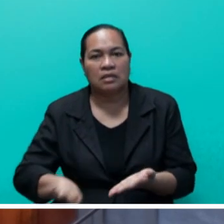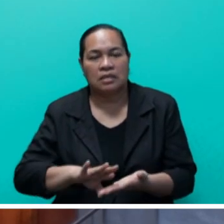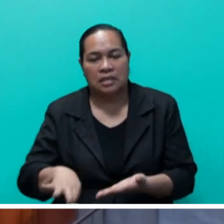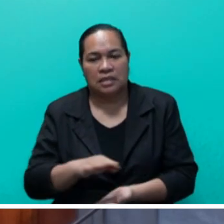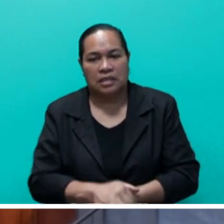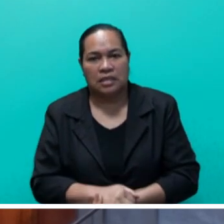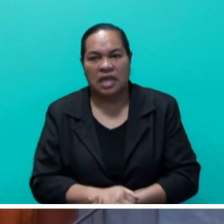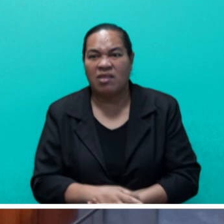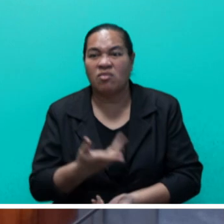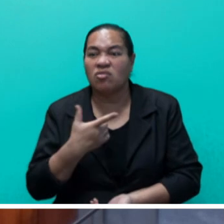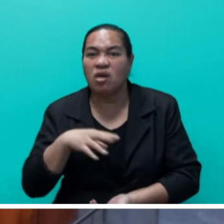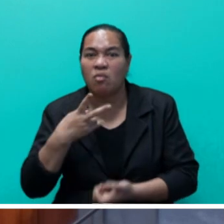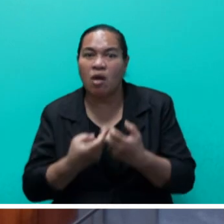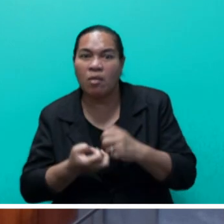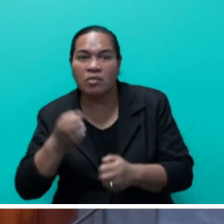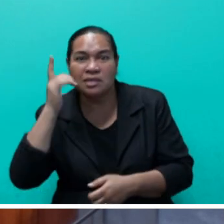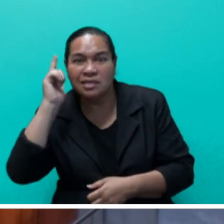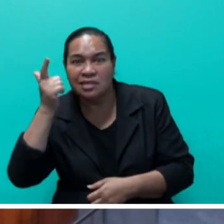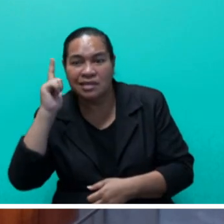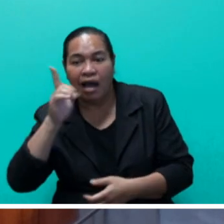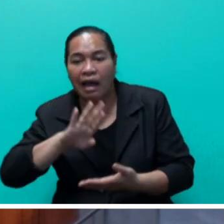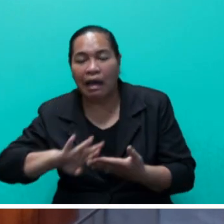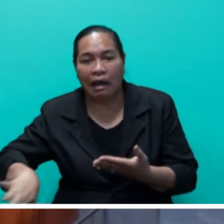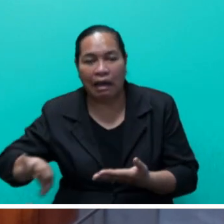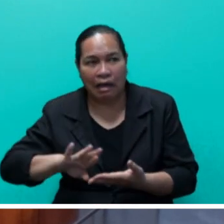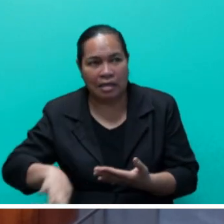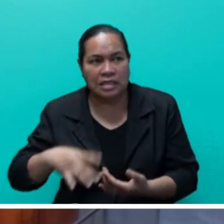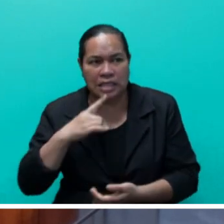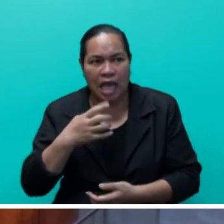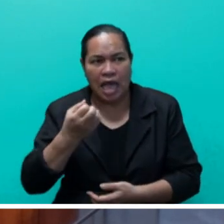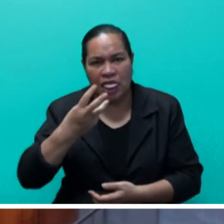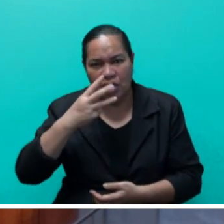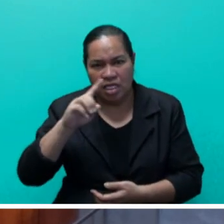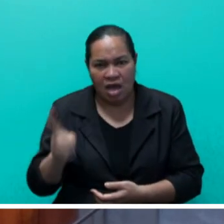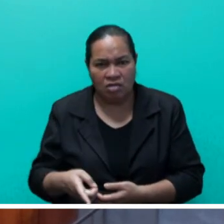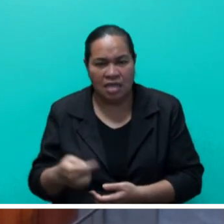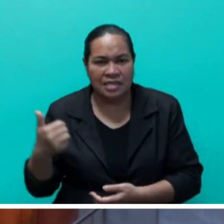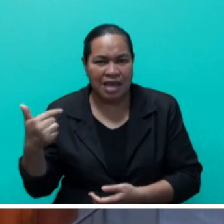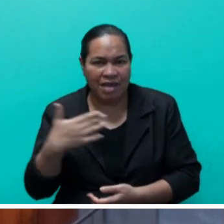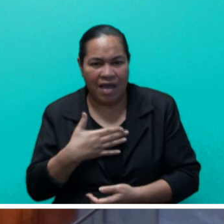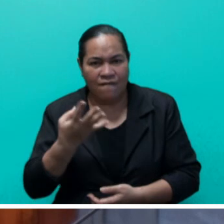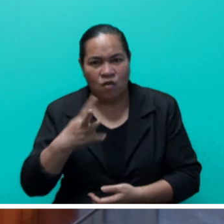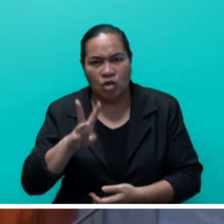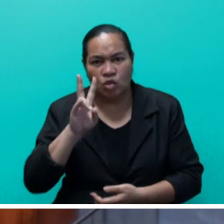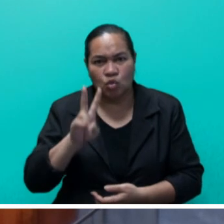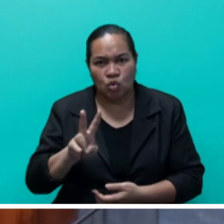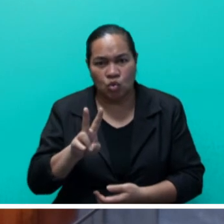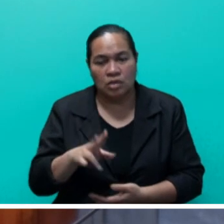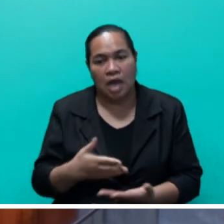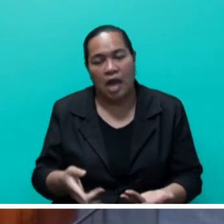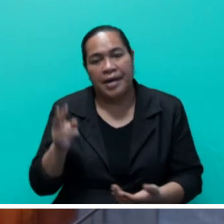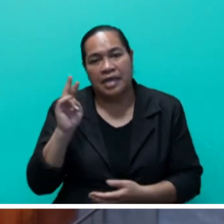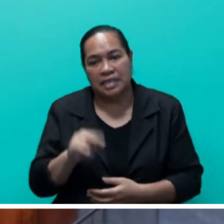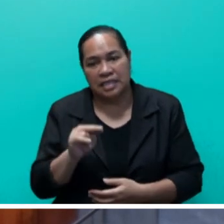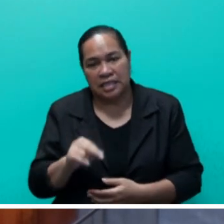alarming. With the recent media report of 3,742, an urgent need to decentralize